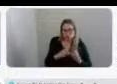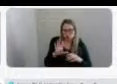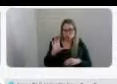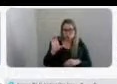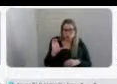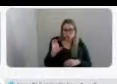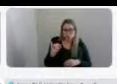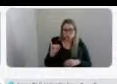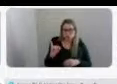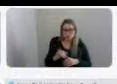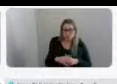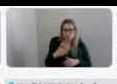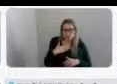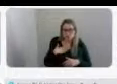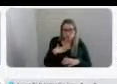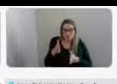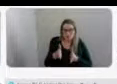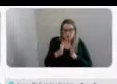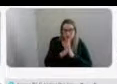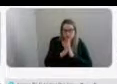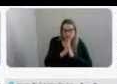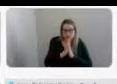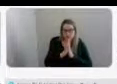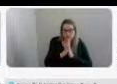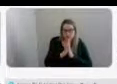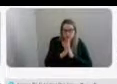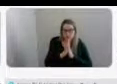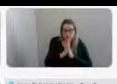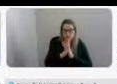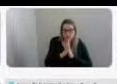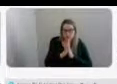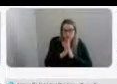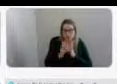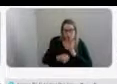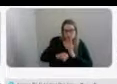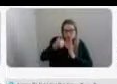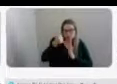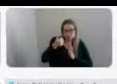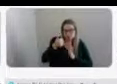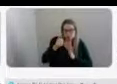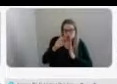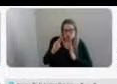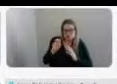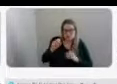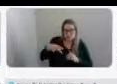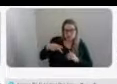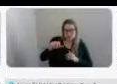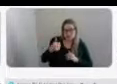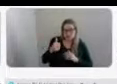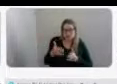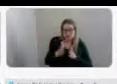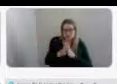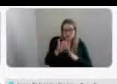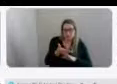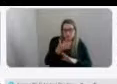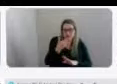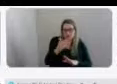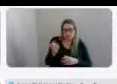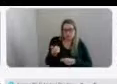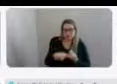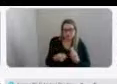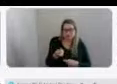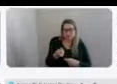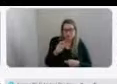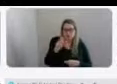interest my request is to scrap map 10 as has been asked before and replace it with